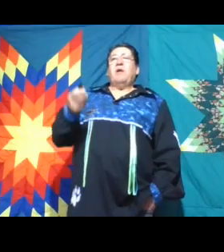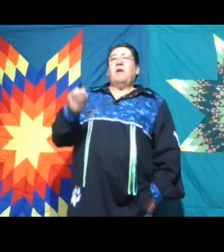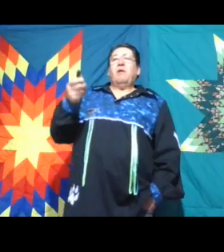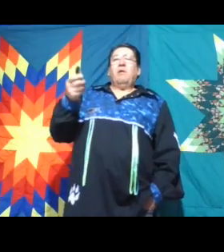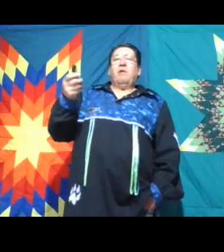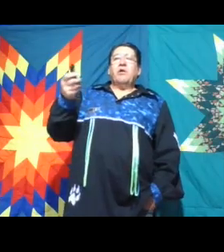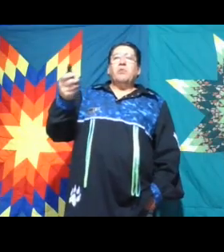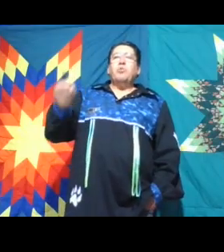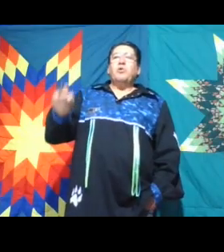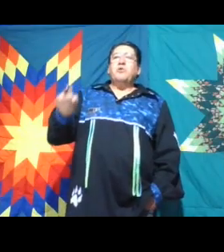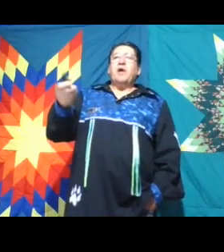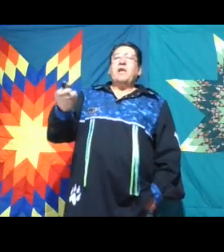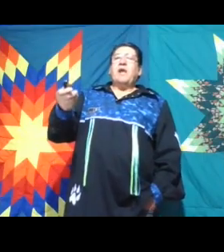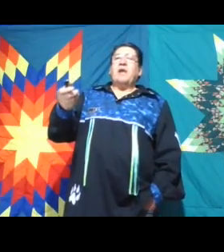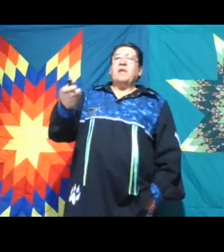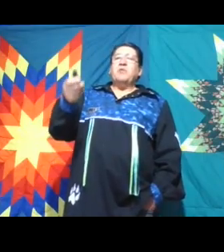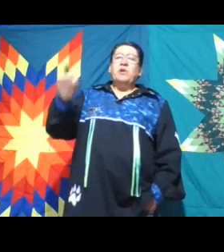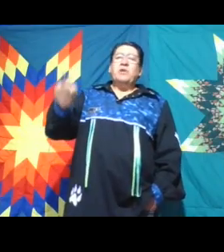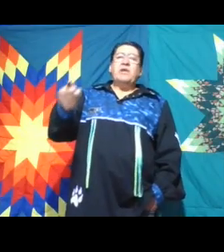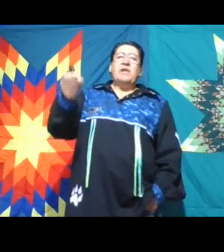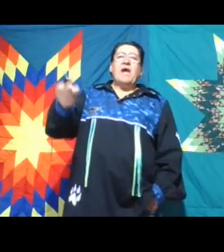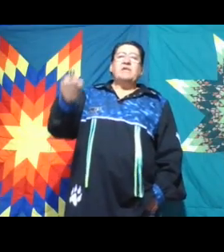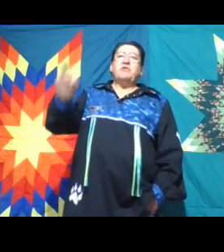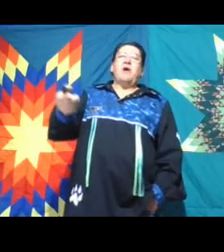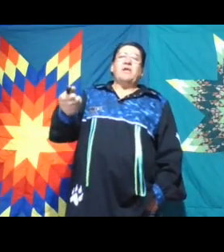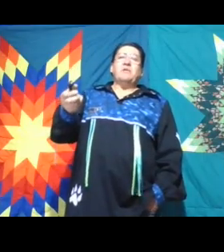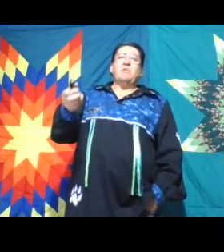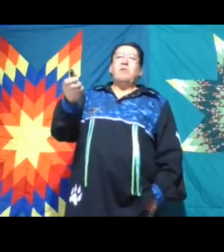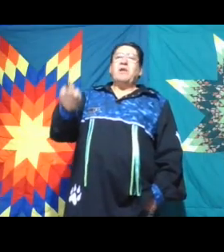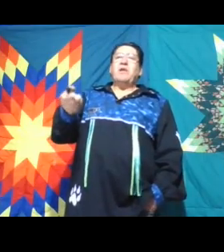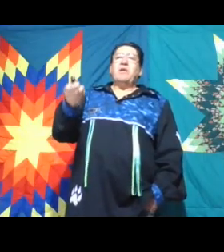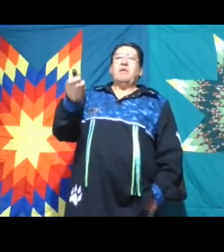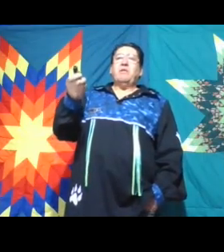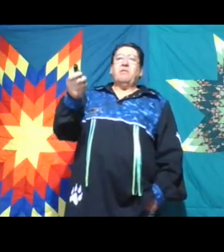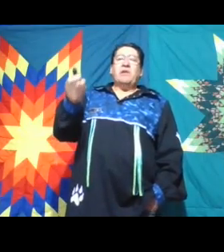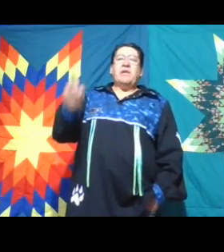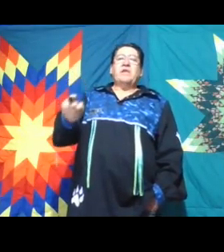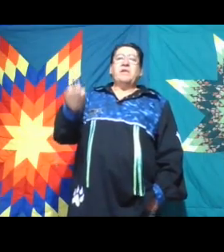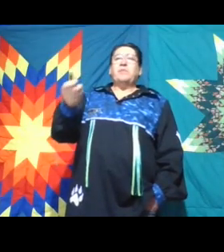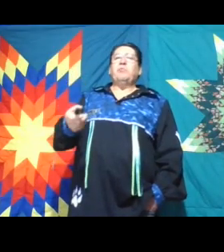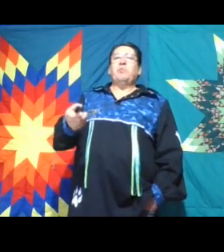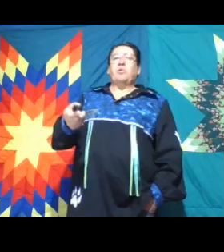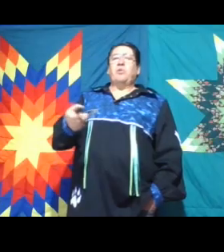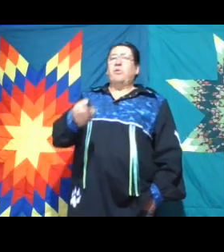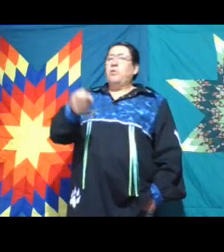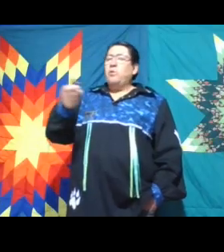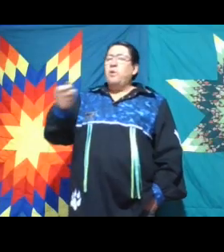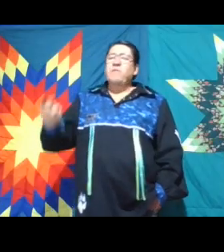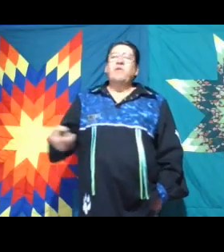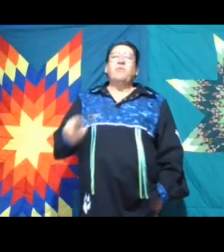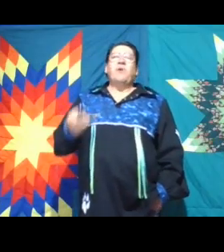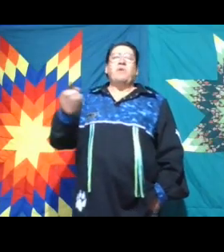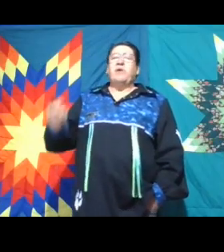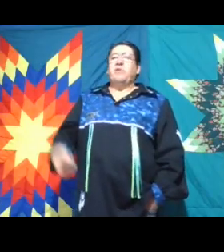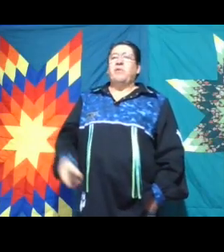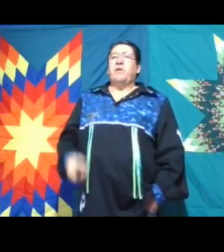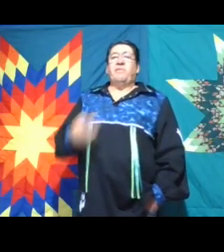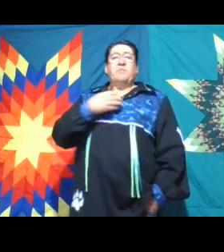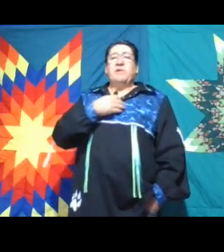it, you're portraying that and you're building that trust with Indigenous people or whoever you may